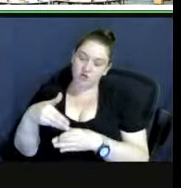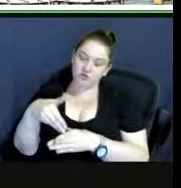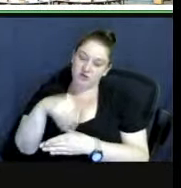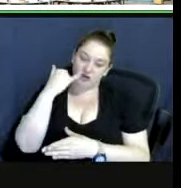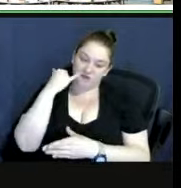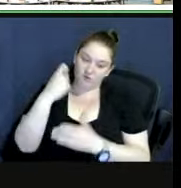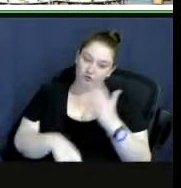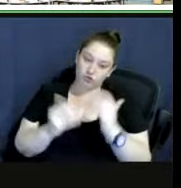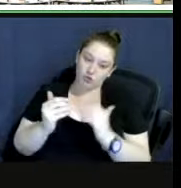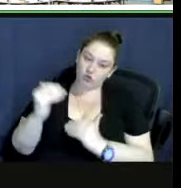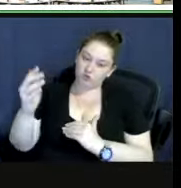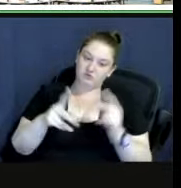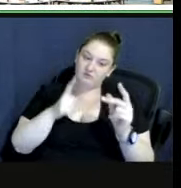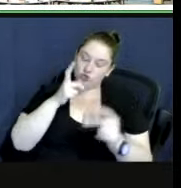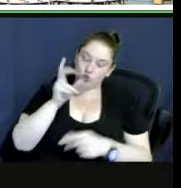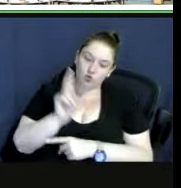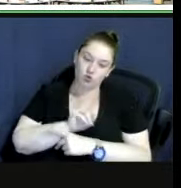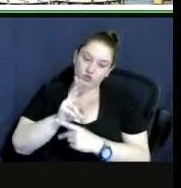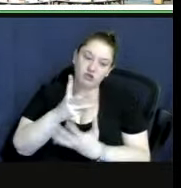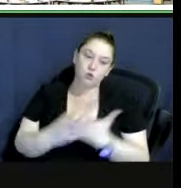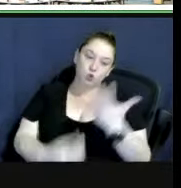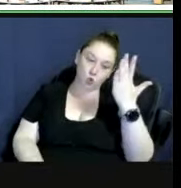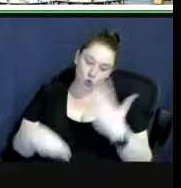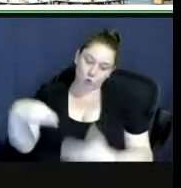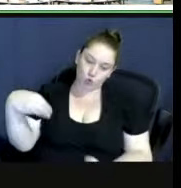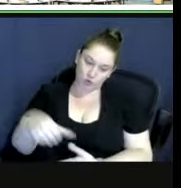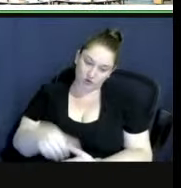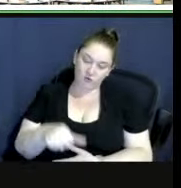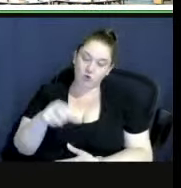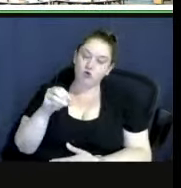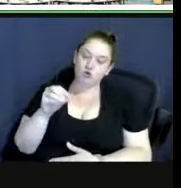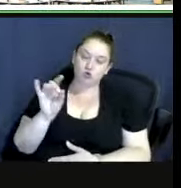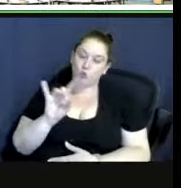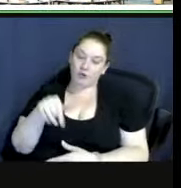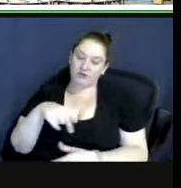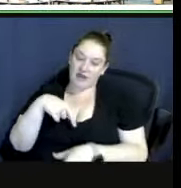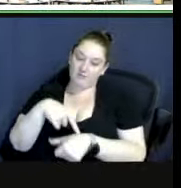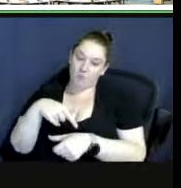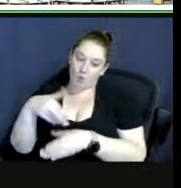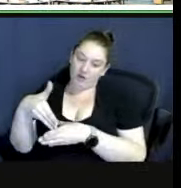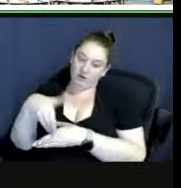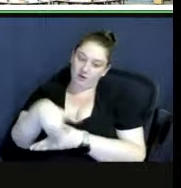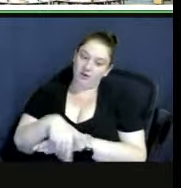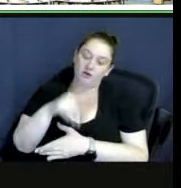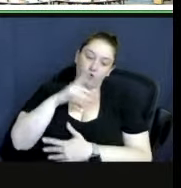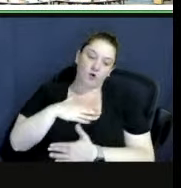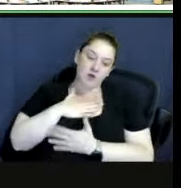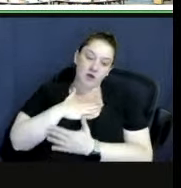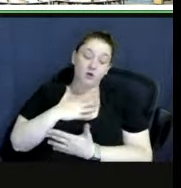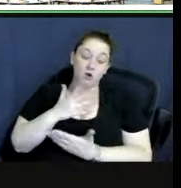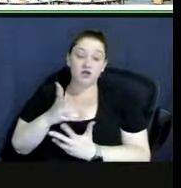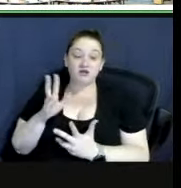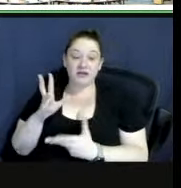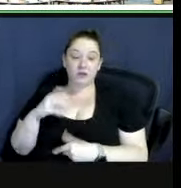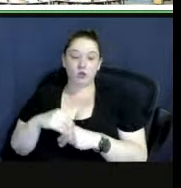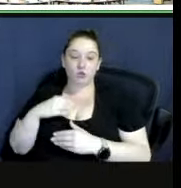much, people aren't going to use it and you lose revenue. So where is that point for recreation? And that includes